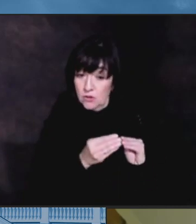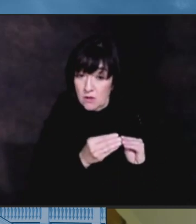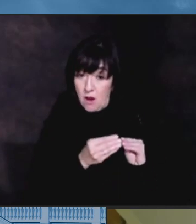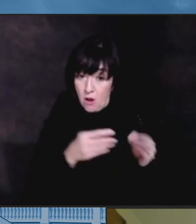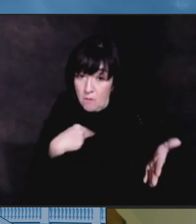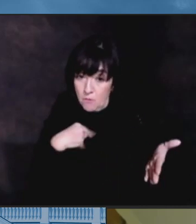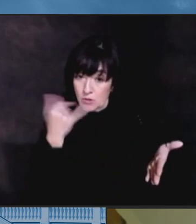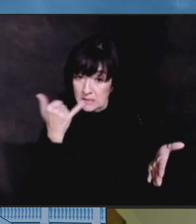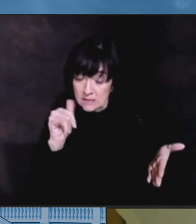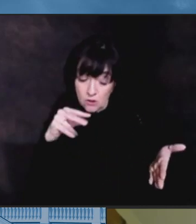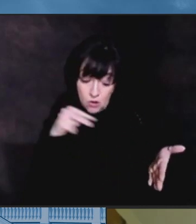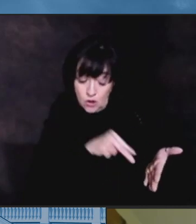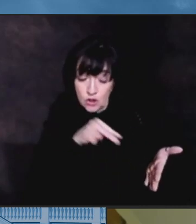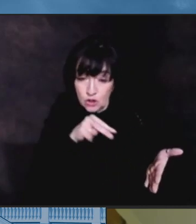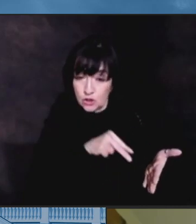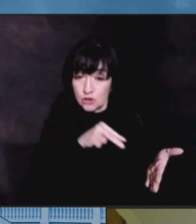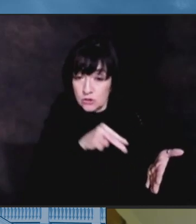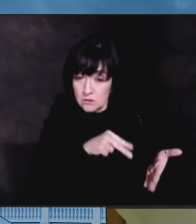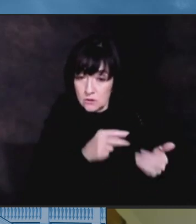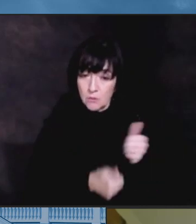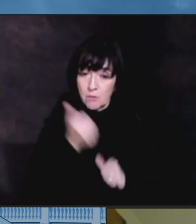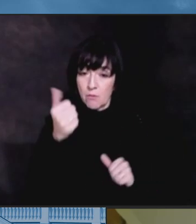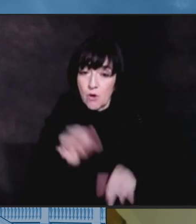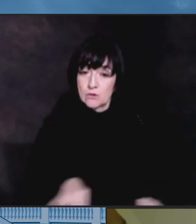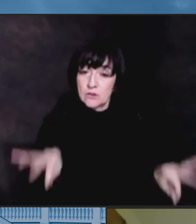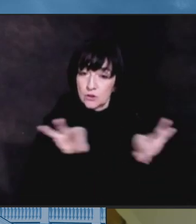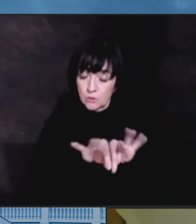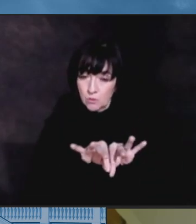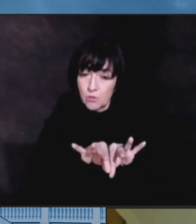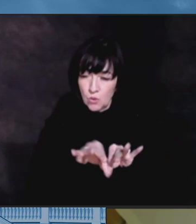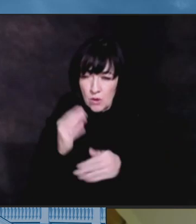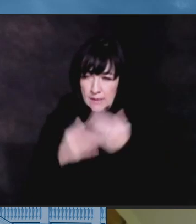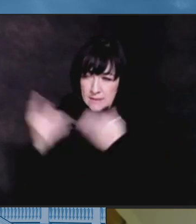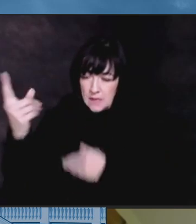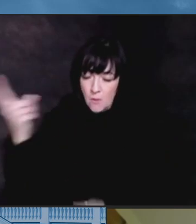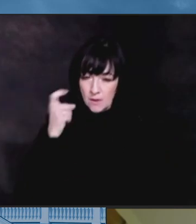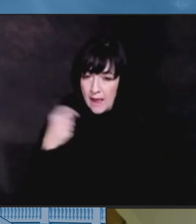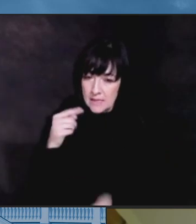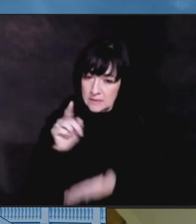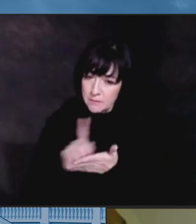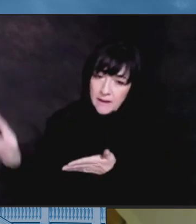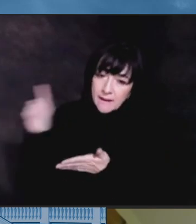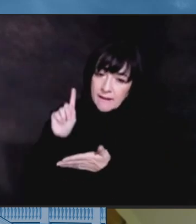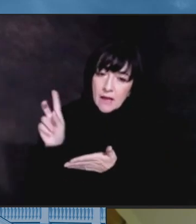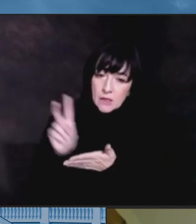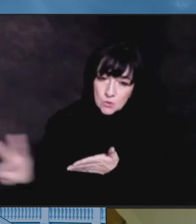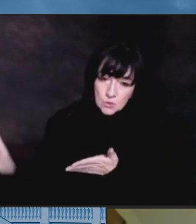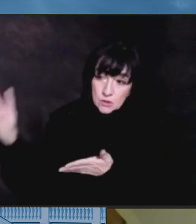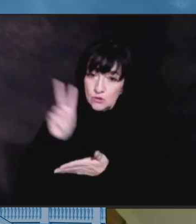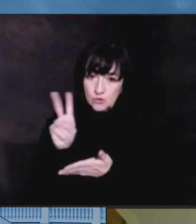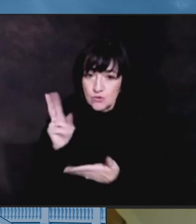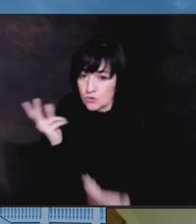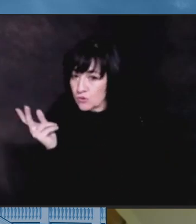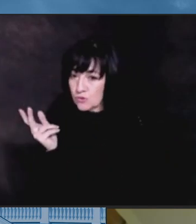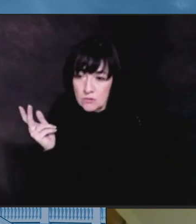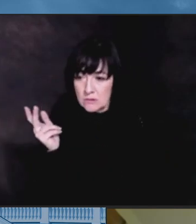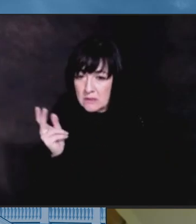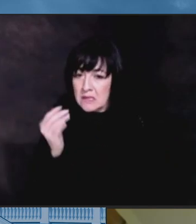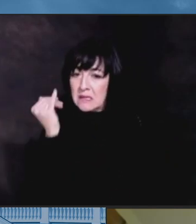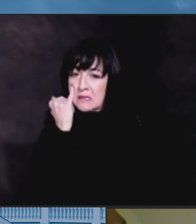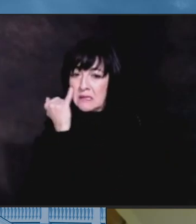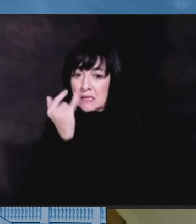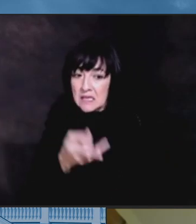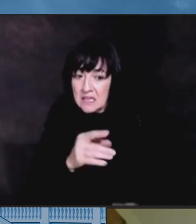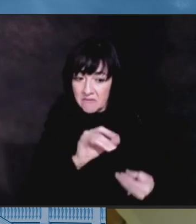And I know I've been asked maybe last week or the week before, at what number do you do things like shutting everything